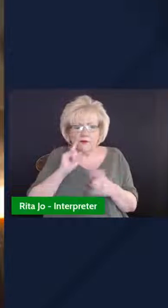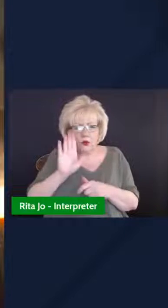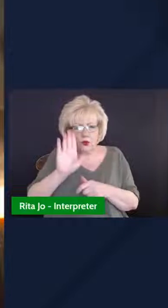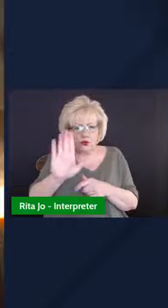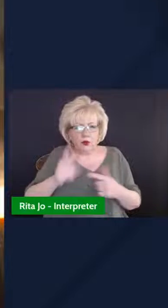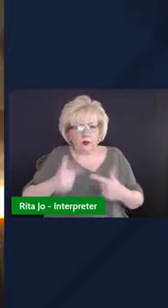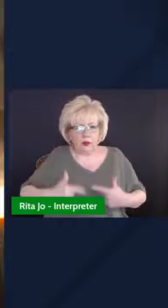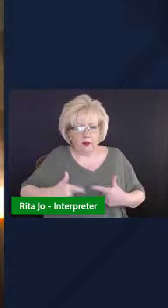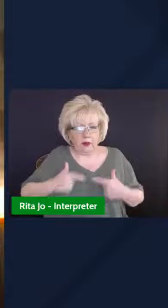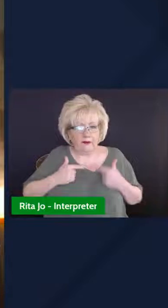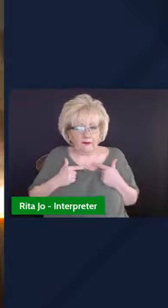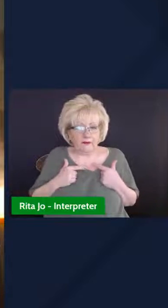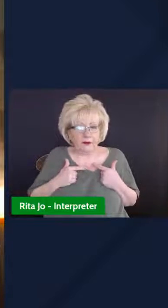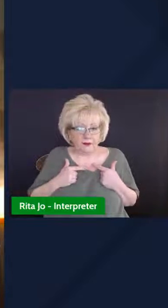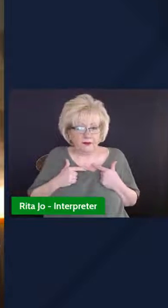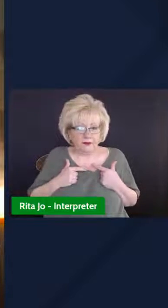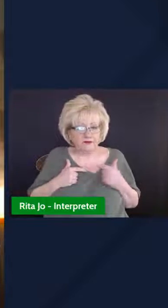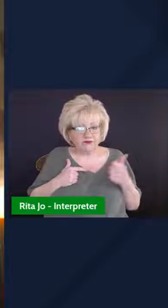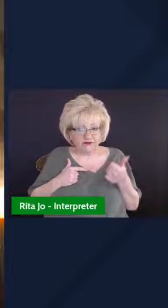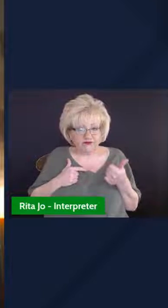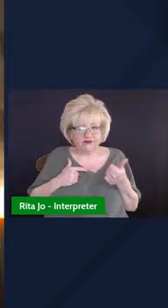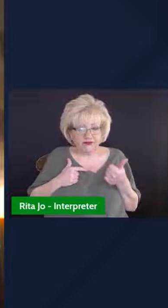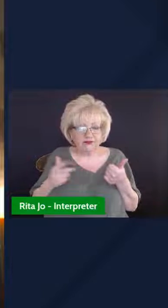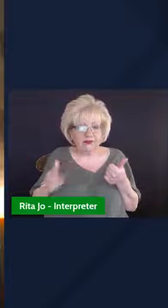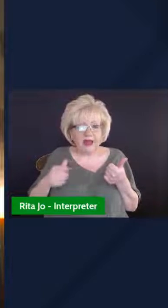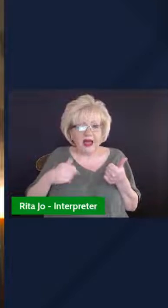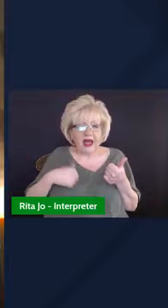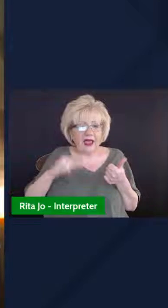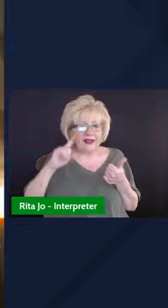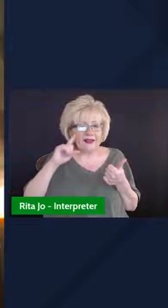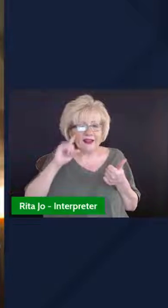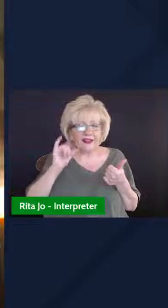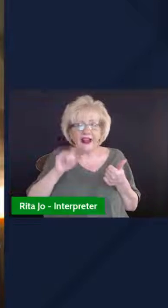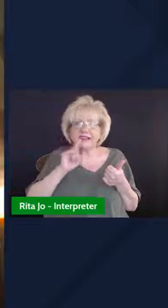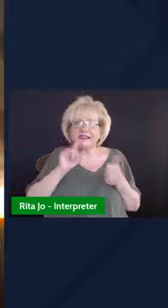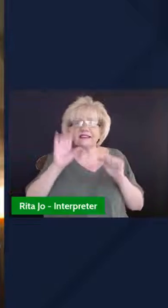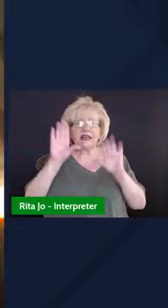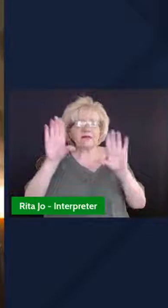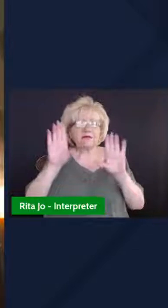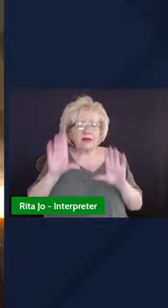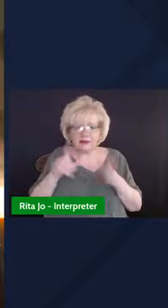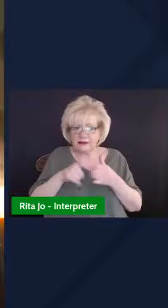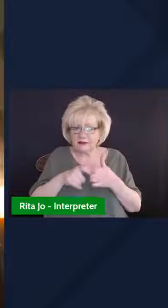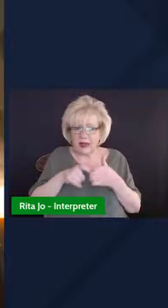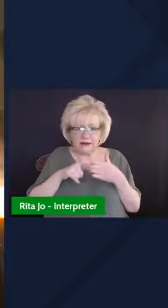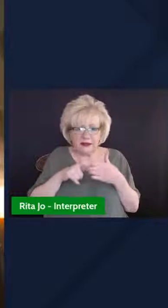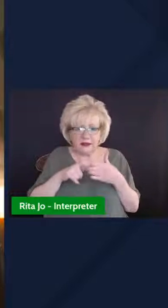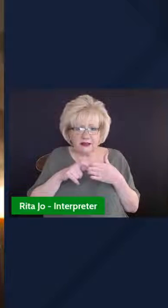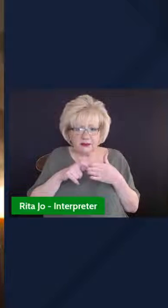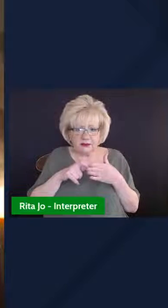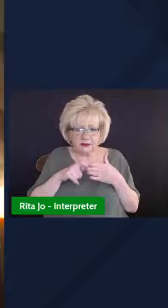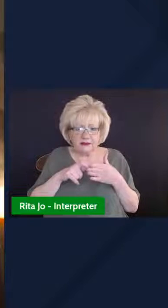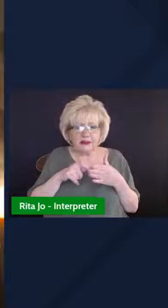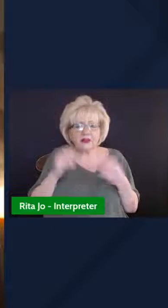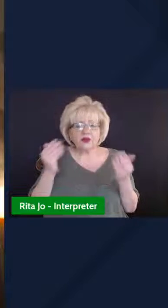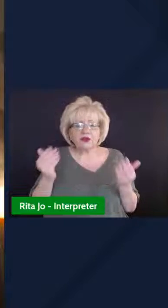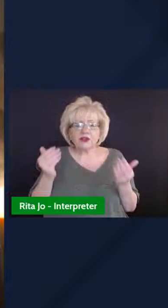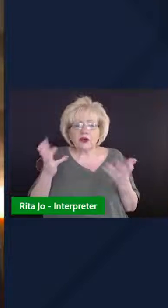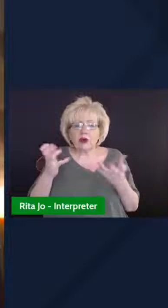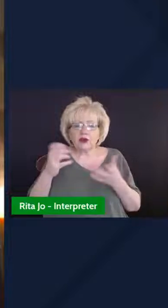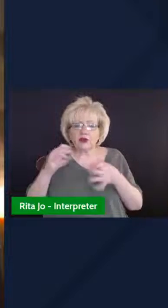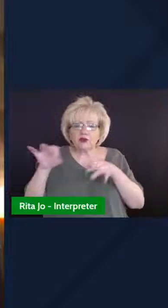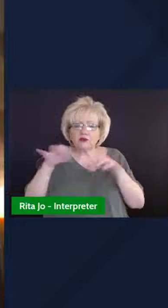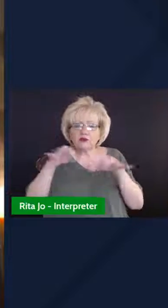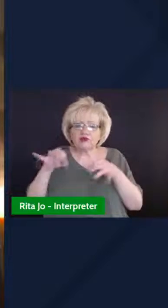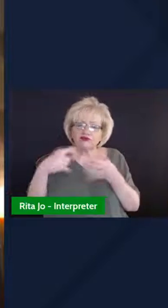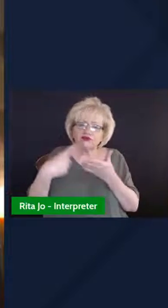life. Okay? And I think that is an amazing mandate to have. So today we're talking a little bit about voting, right?